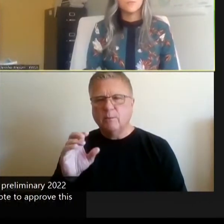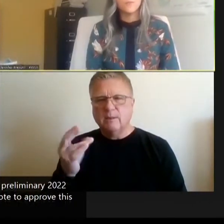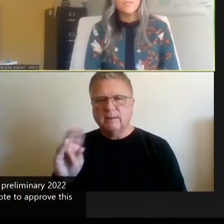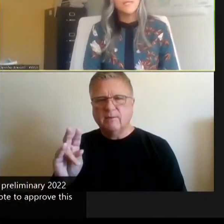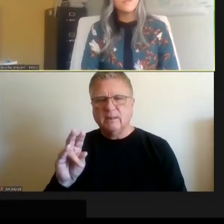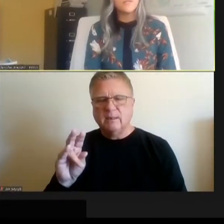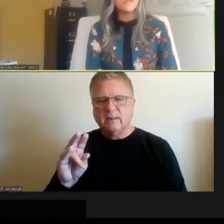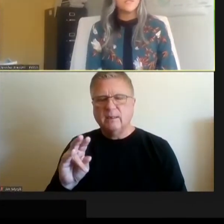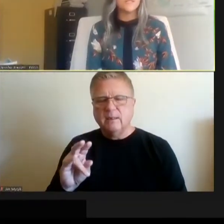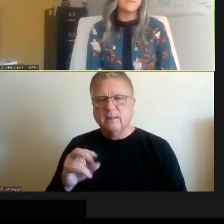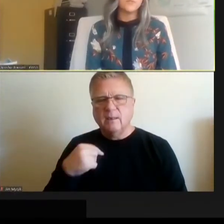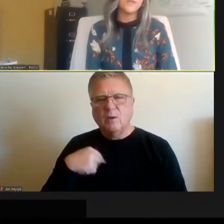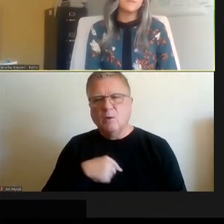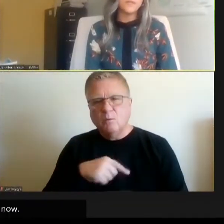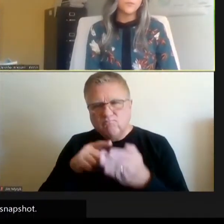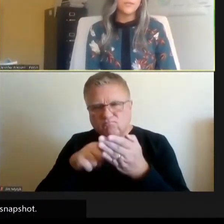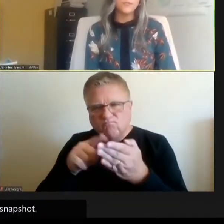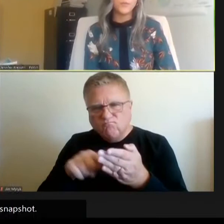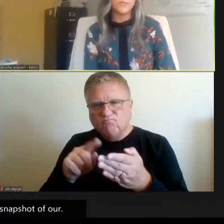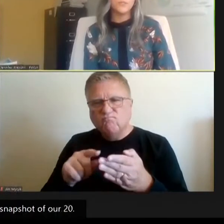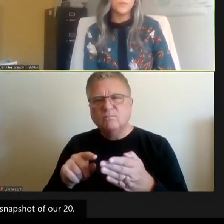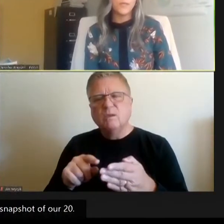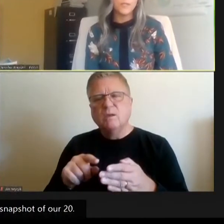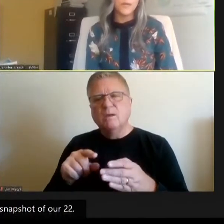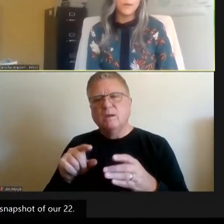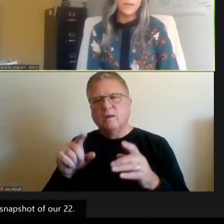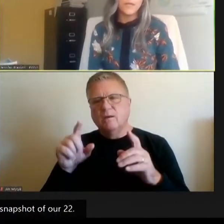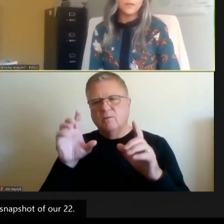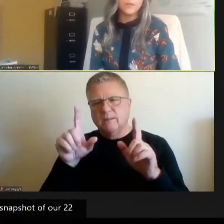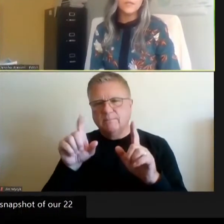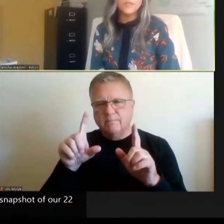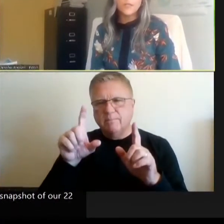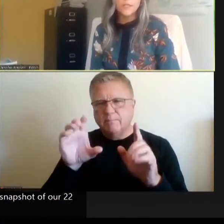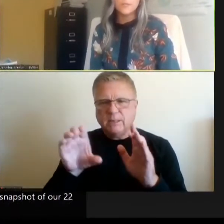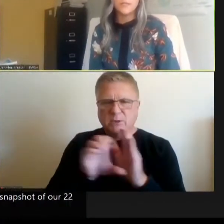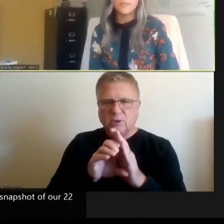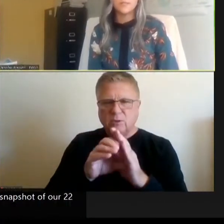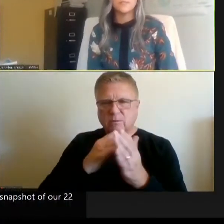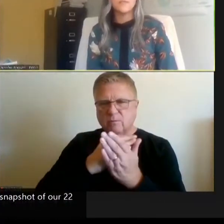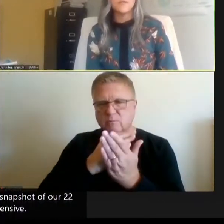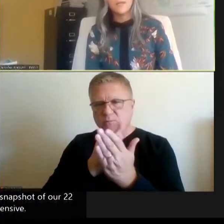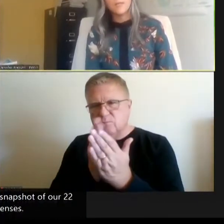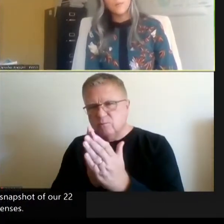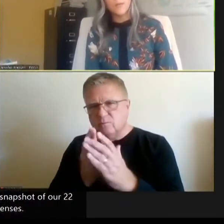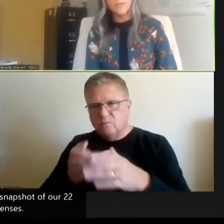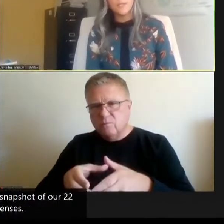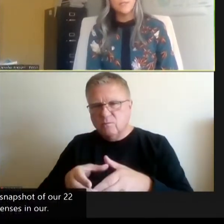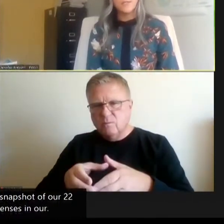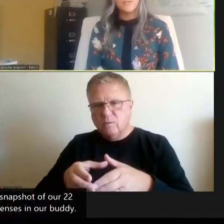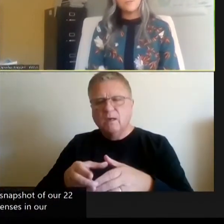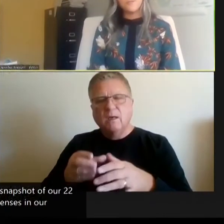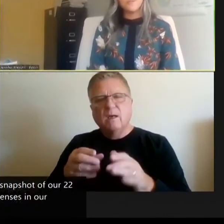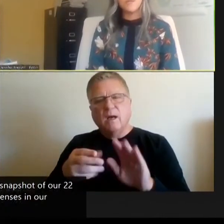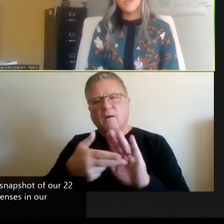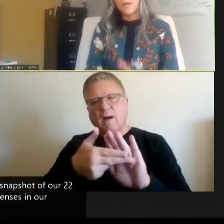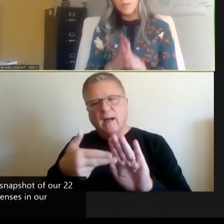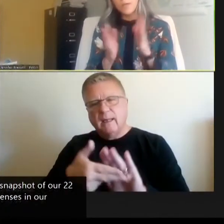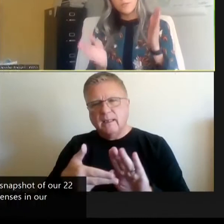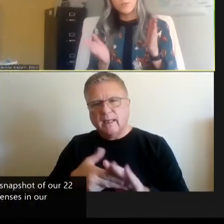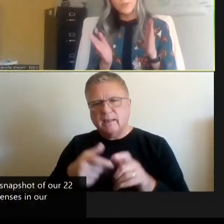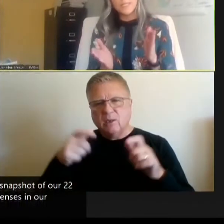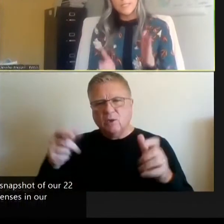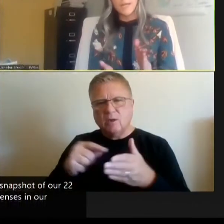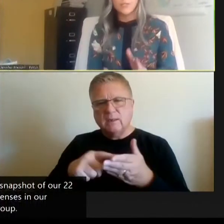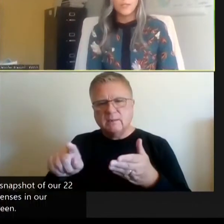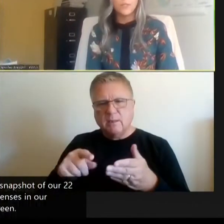And so when we take a look at the snapshot of our 2022 budget, I'll highlight the largest expenses in our budget. The first being that